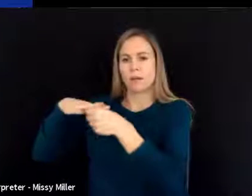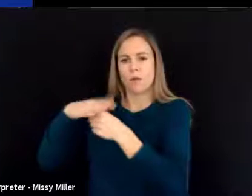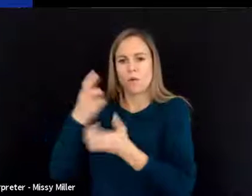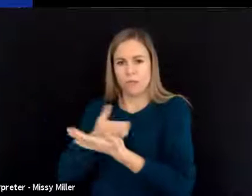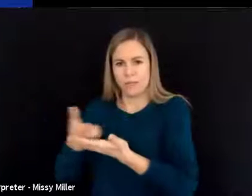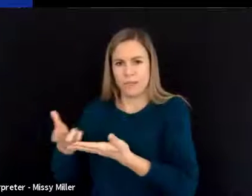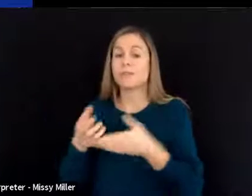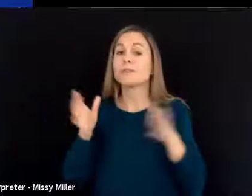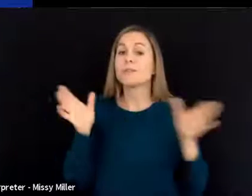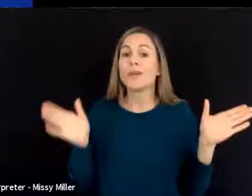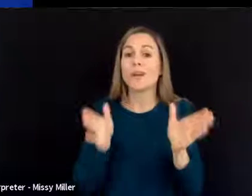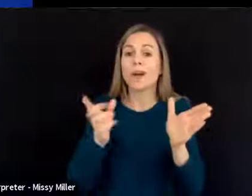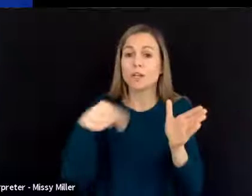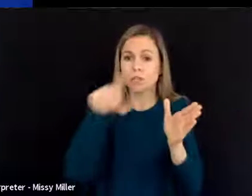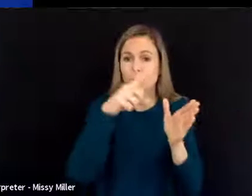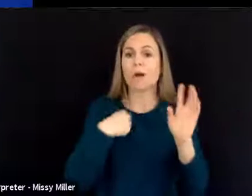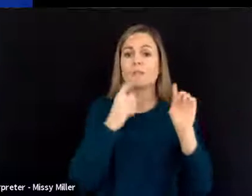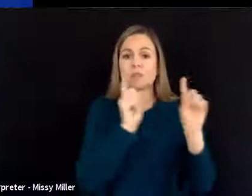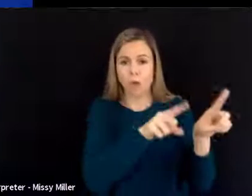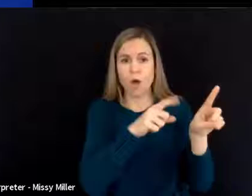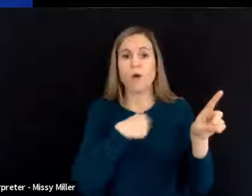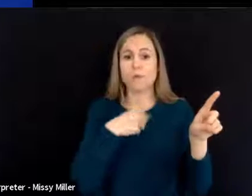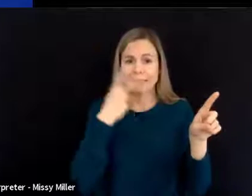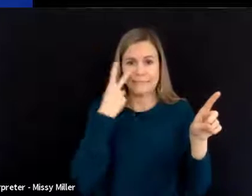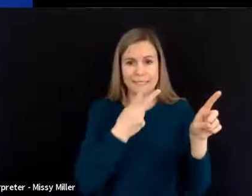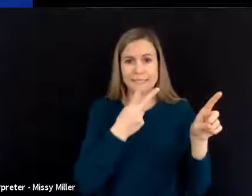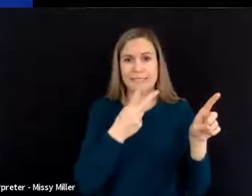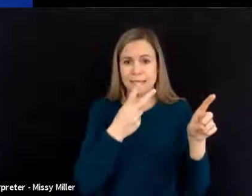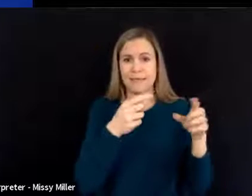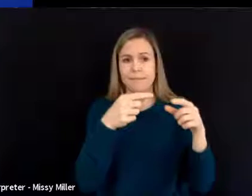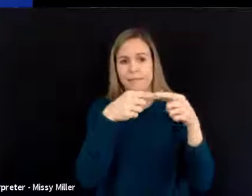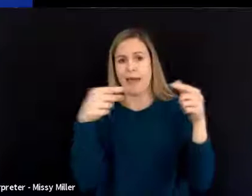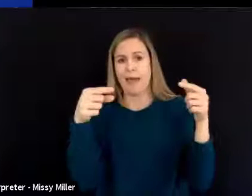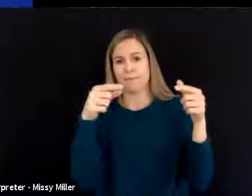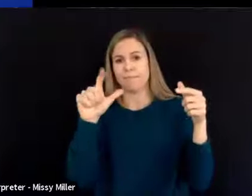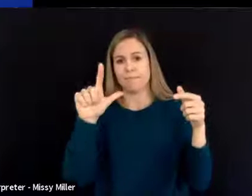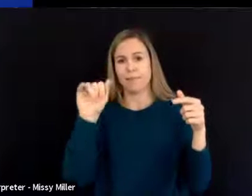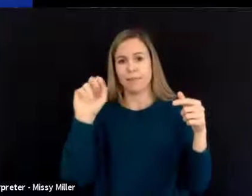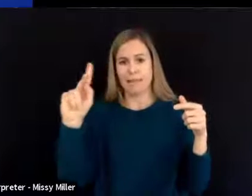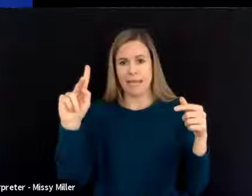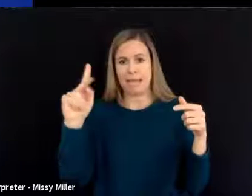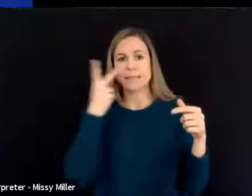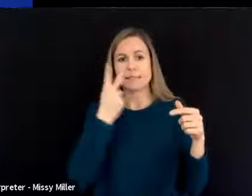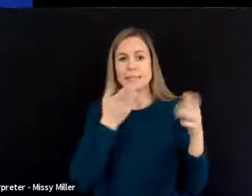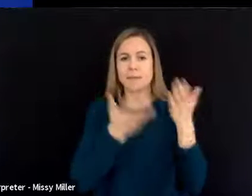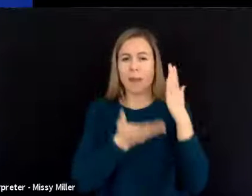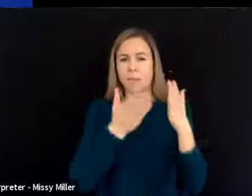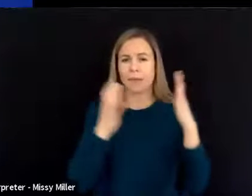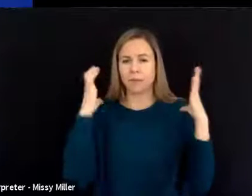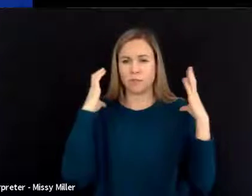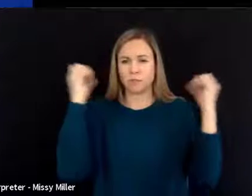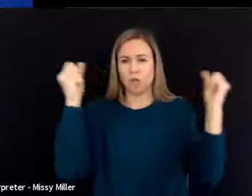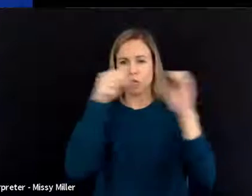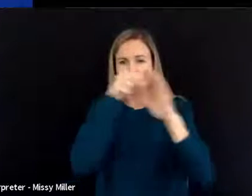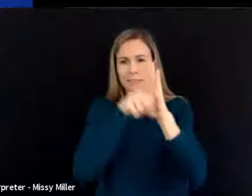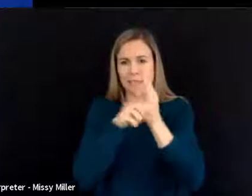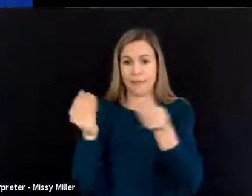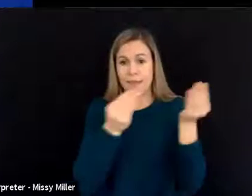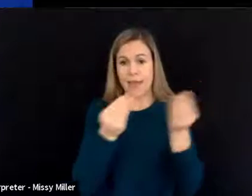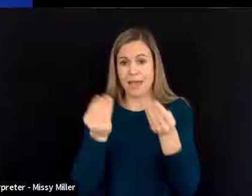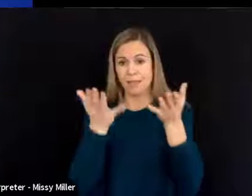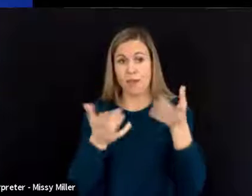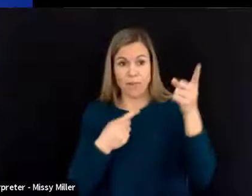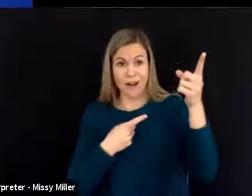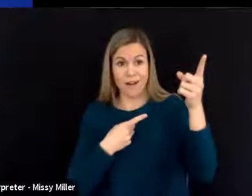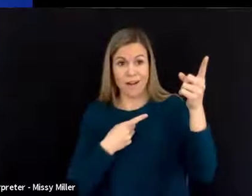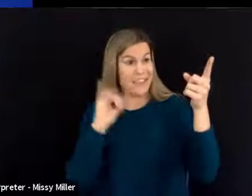call today to go to that link and see if in your state there is a CHARGE State Liaison. And if there isn't, and you know